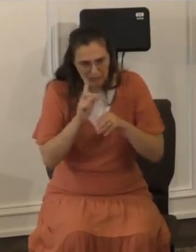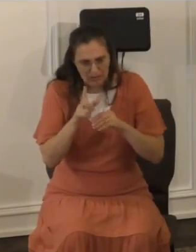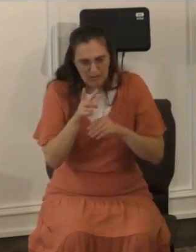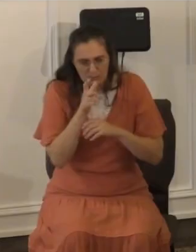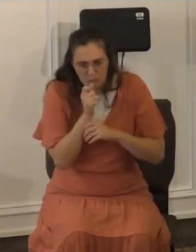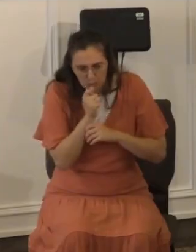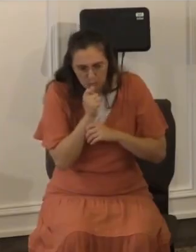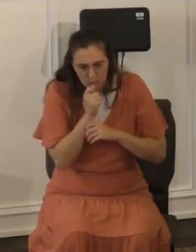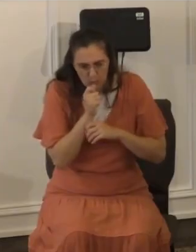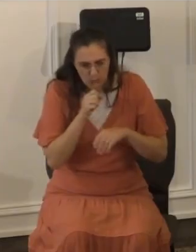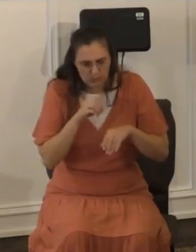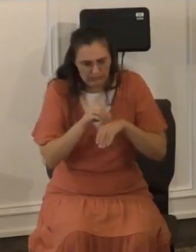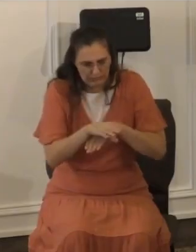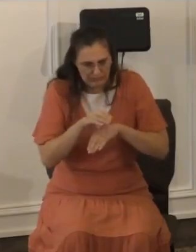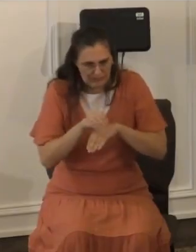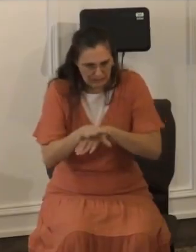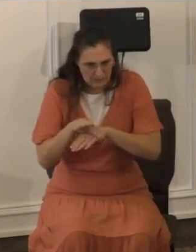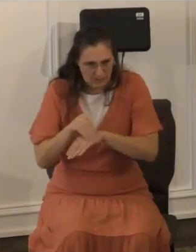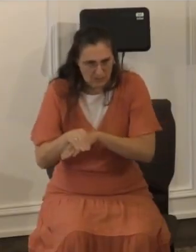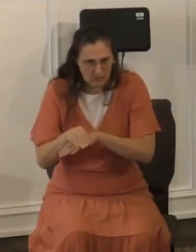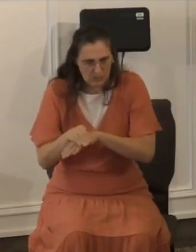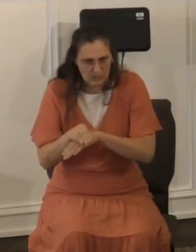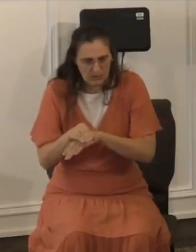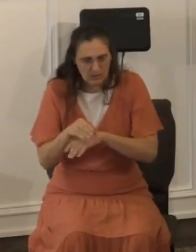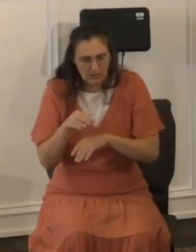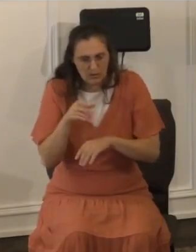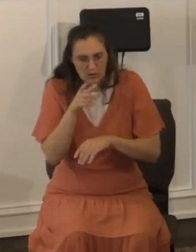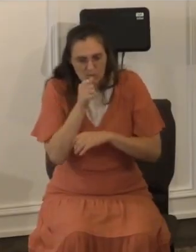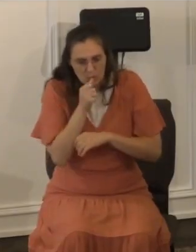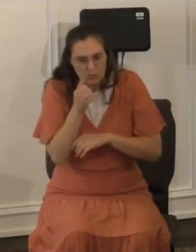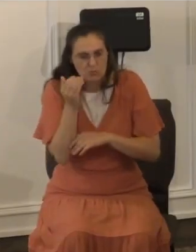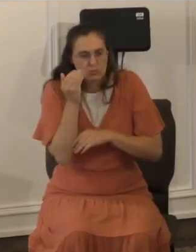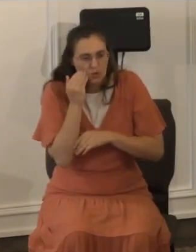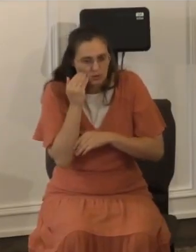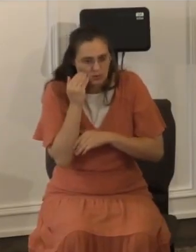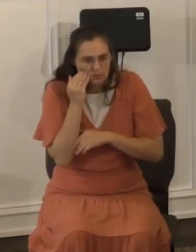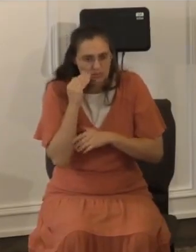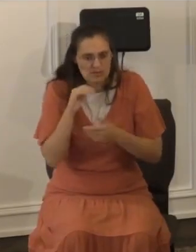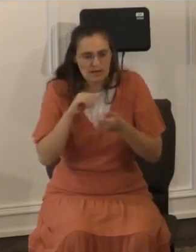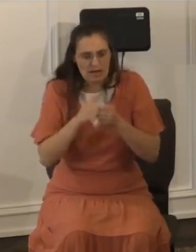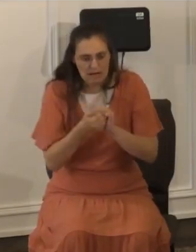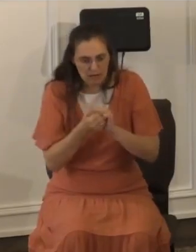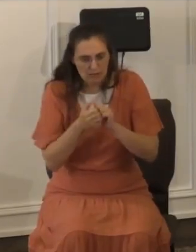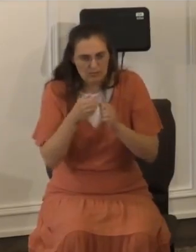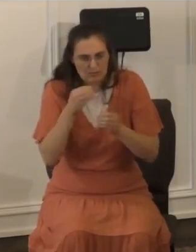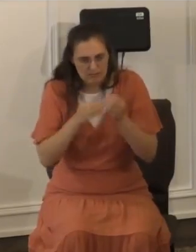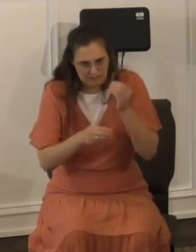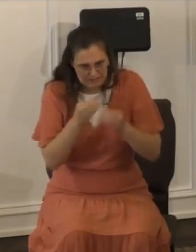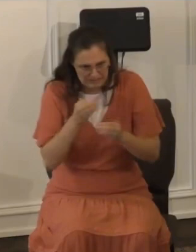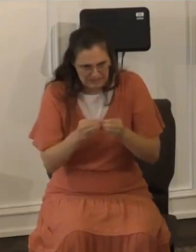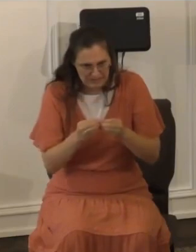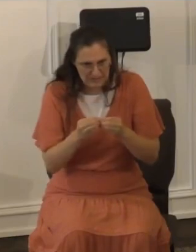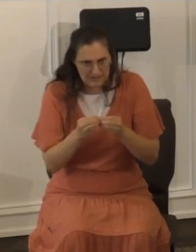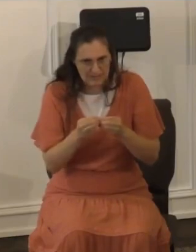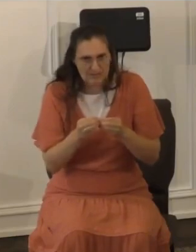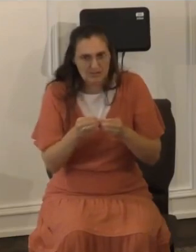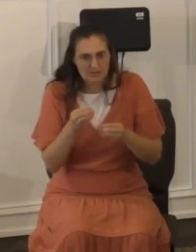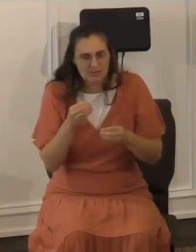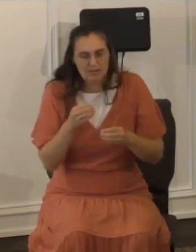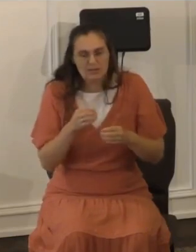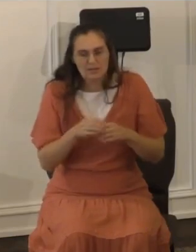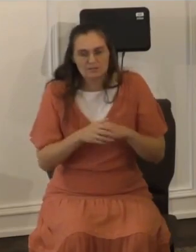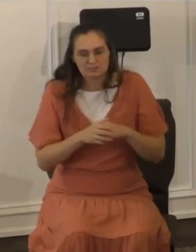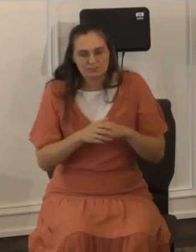you guys, could you guys get all the colors back together? No, I'd have to find somebody who knows, and then they can get this Rubik's Cube looking how it should. And in your own